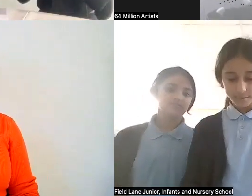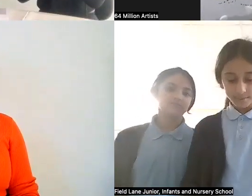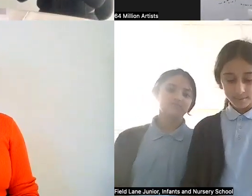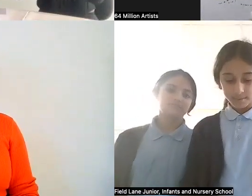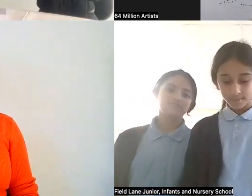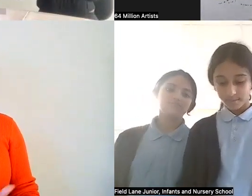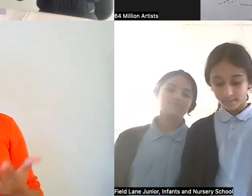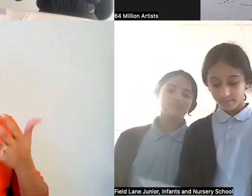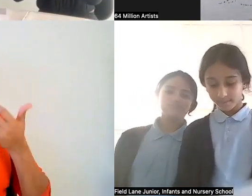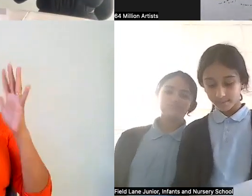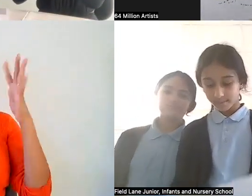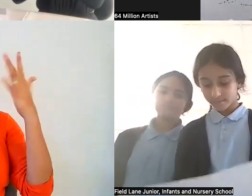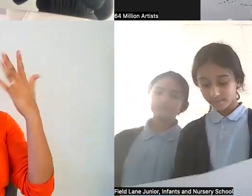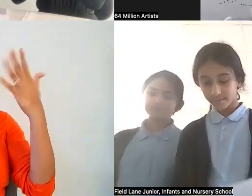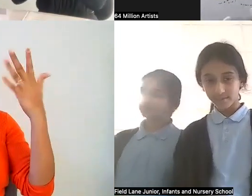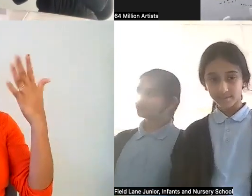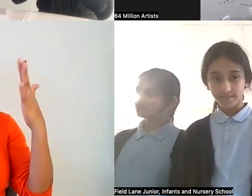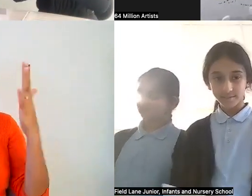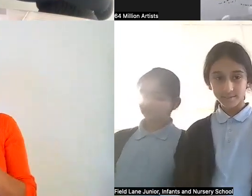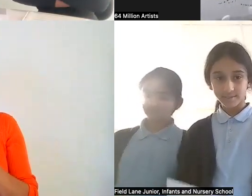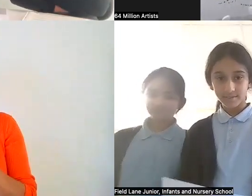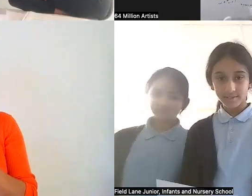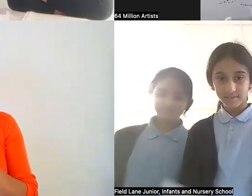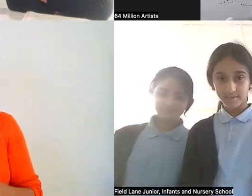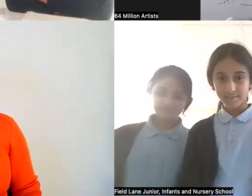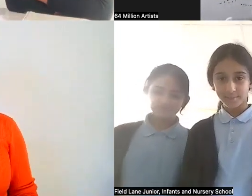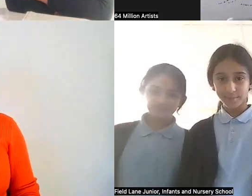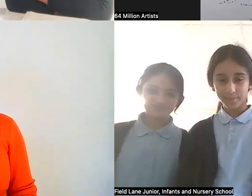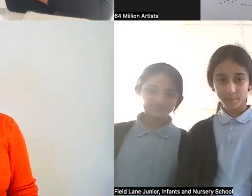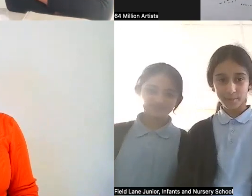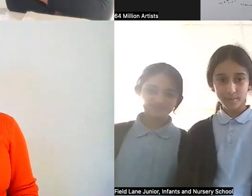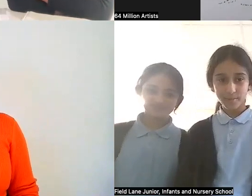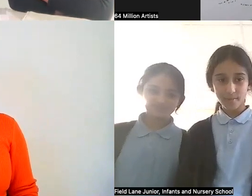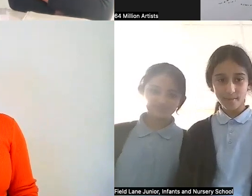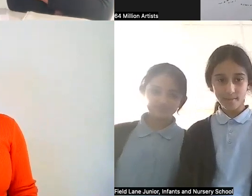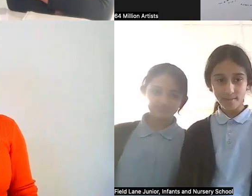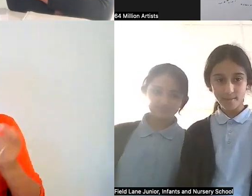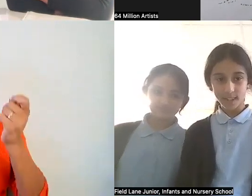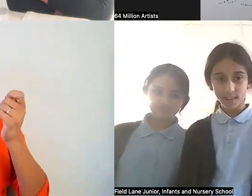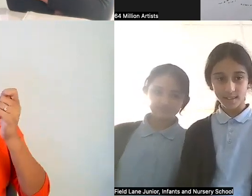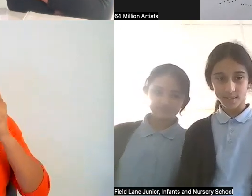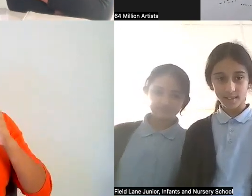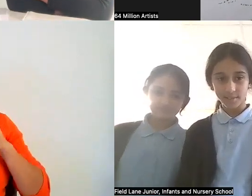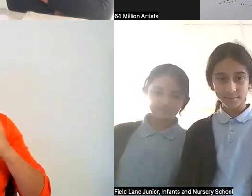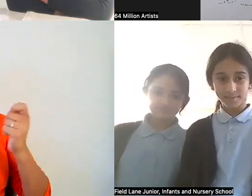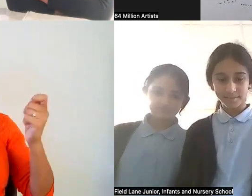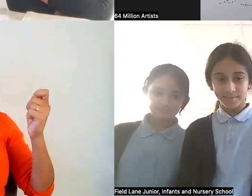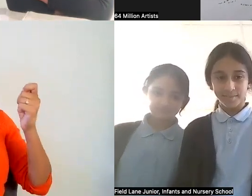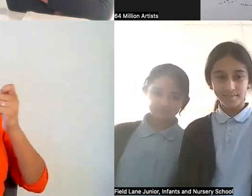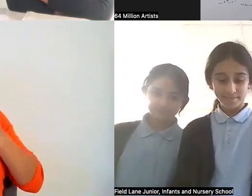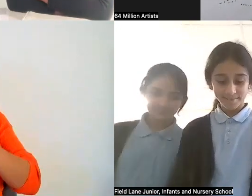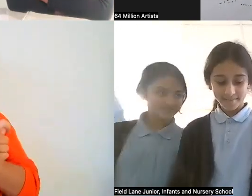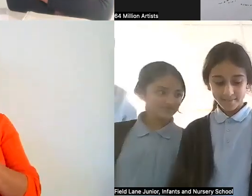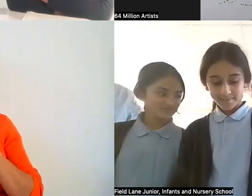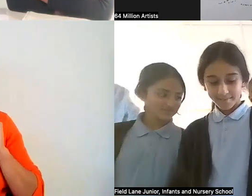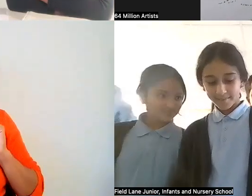Wow. Wonderful. We never know, yes. So we've got some transforming teachers there, haven't we? We've got teachers turning